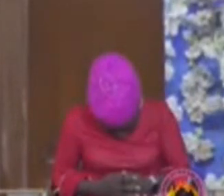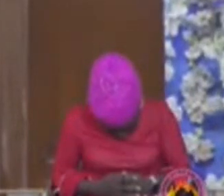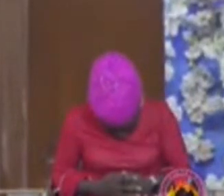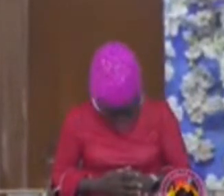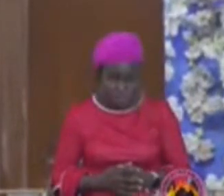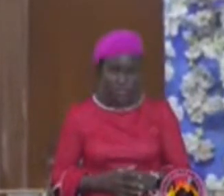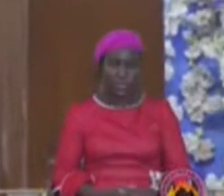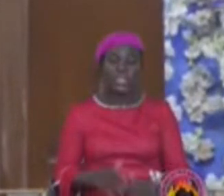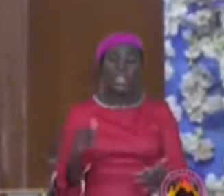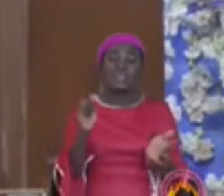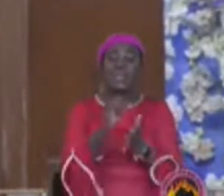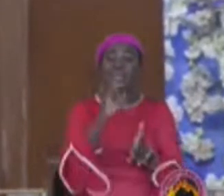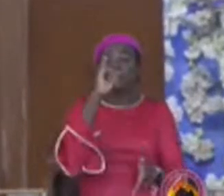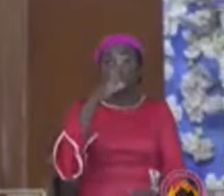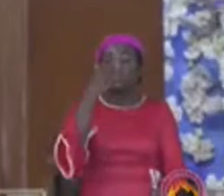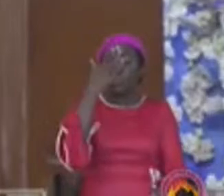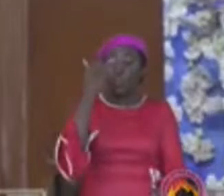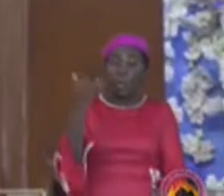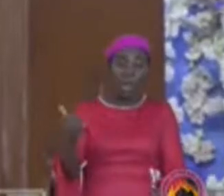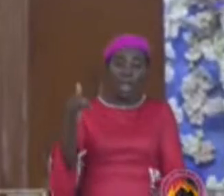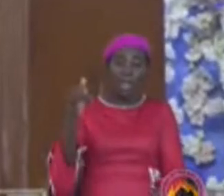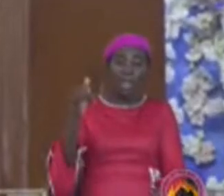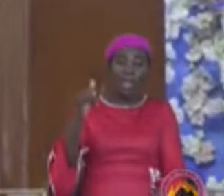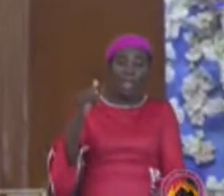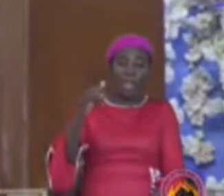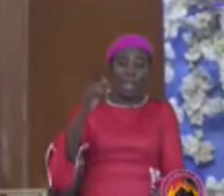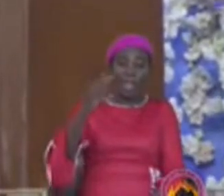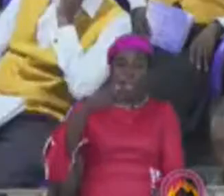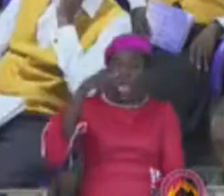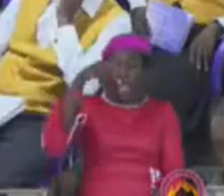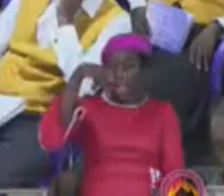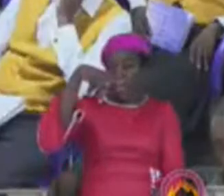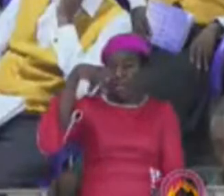That's why Pharaoh had to bow before Moses.